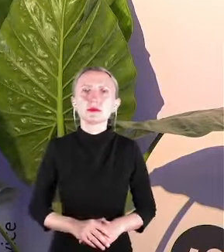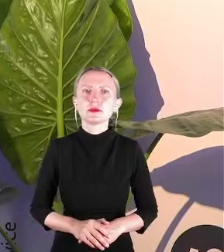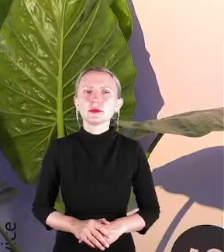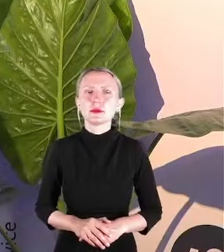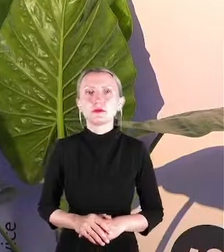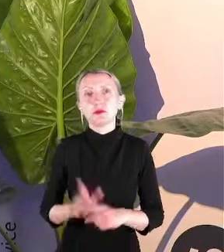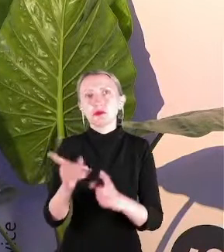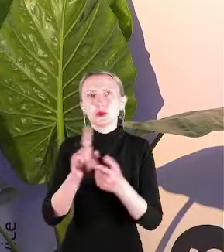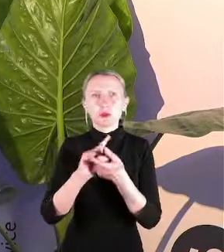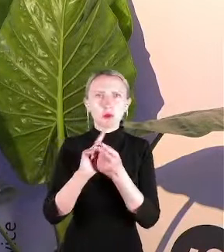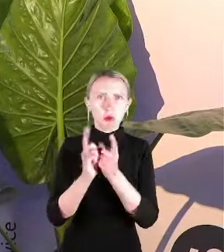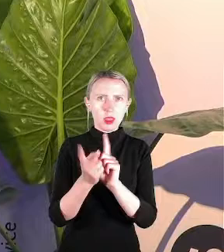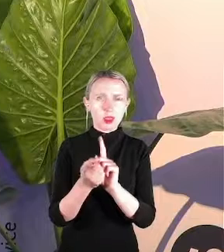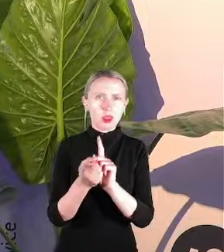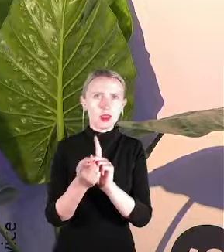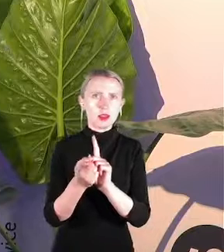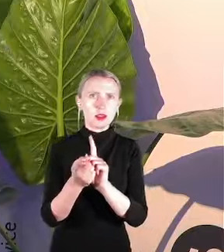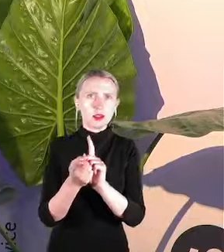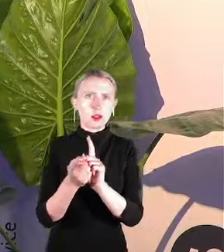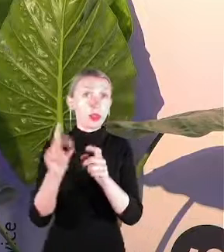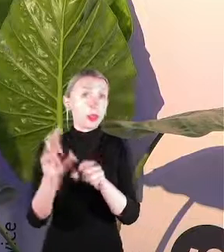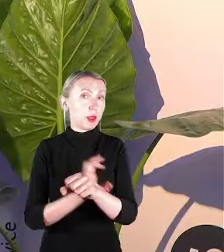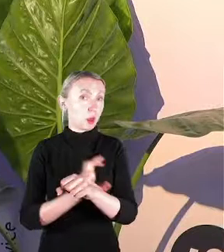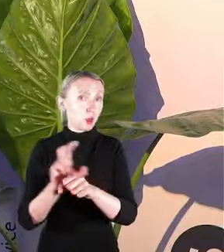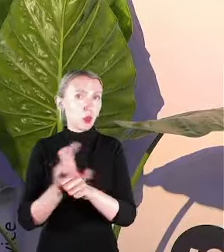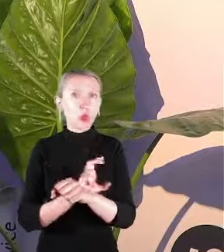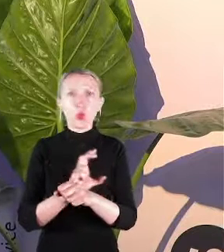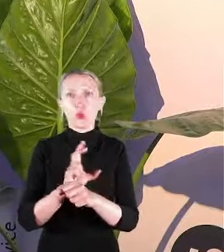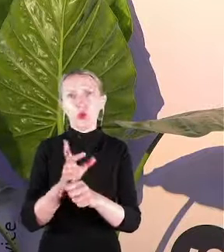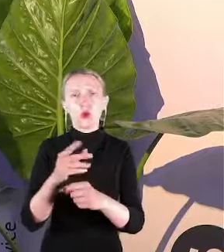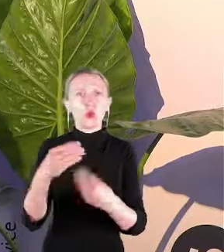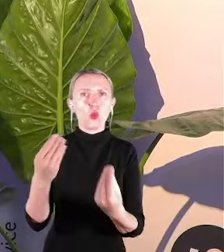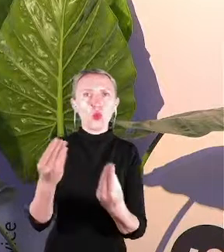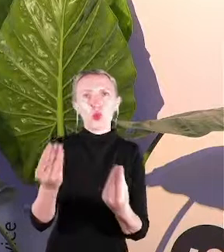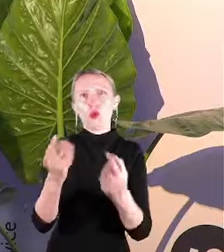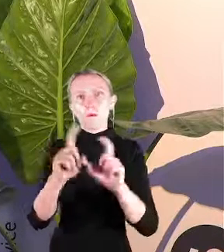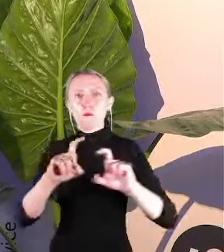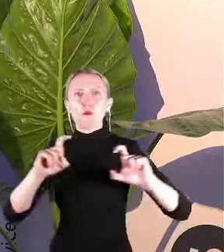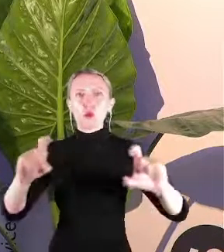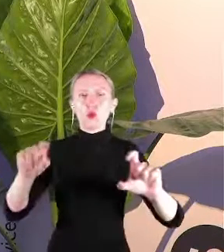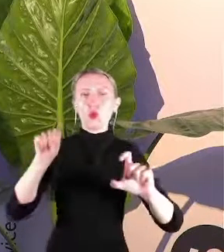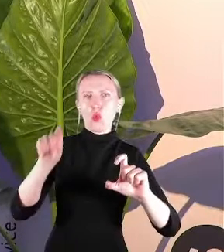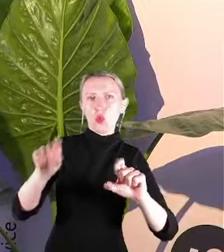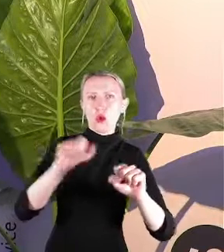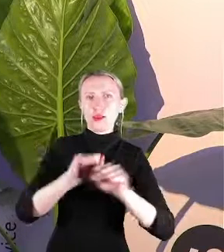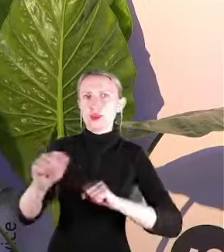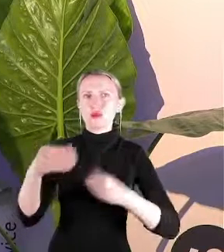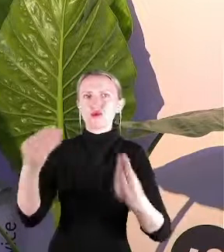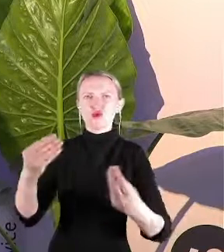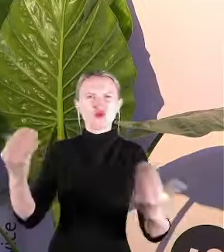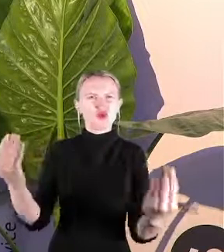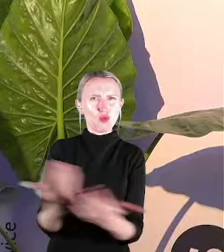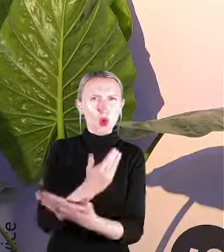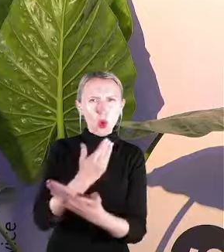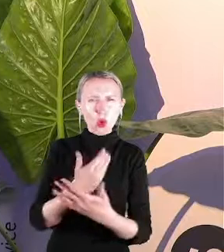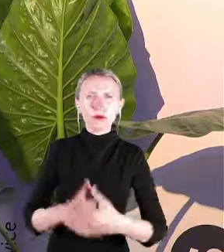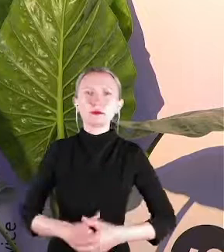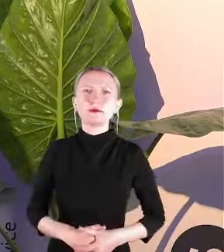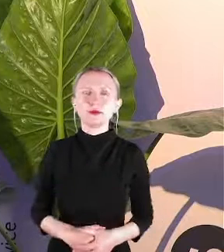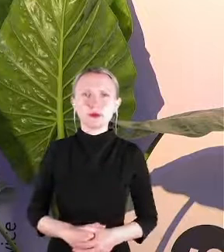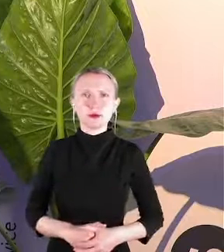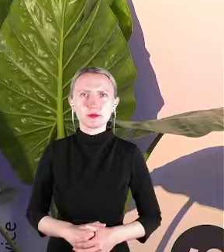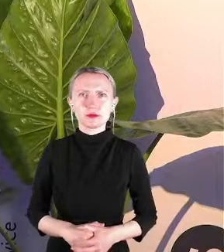as you've mentioned as well. So while you've been traveling around Sweden, gathering material for your book, was there